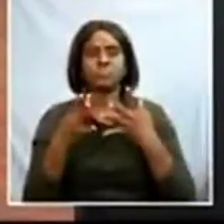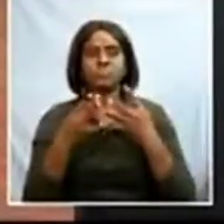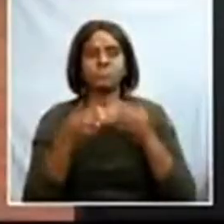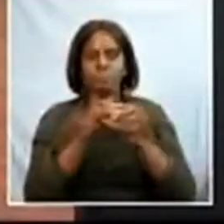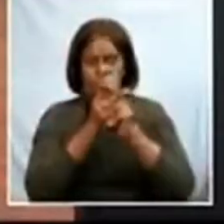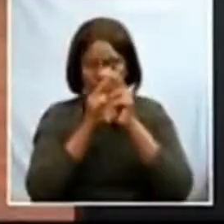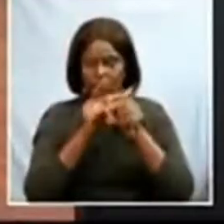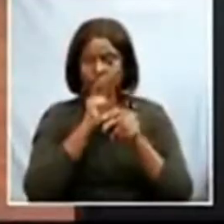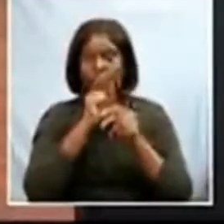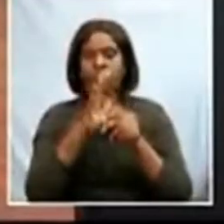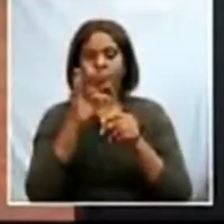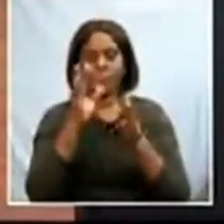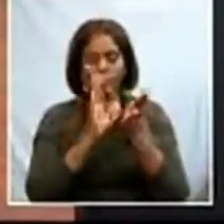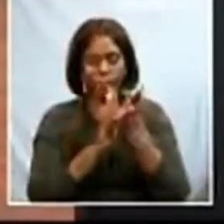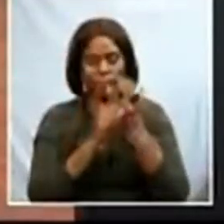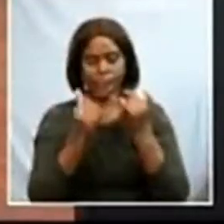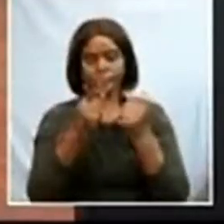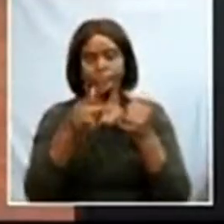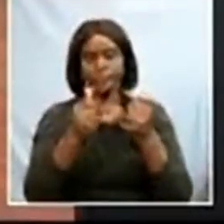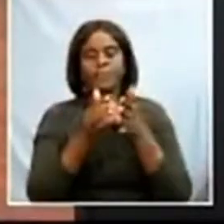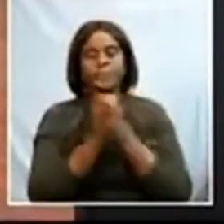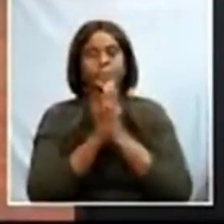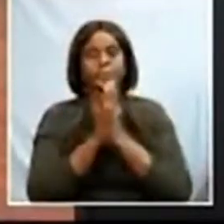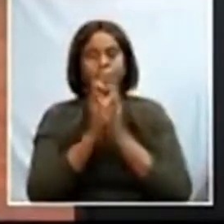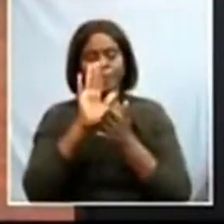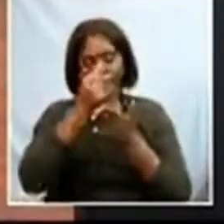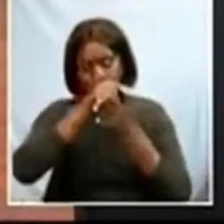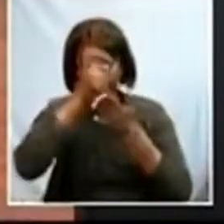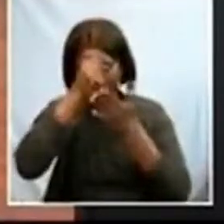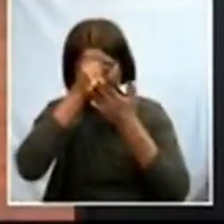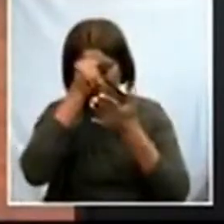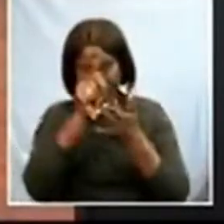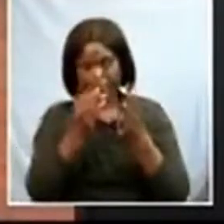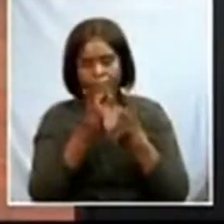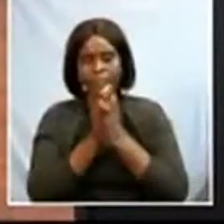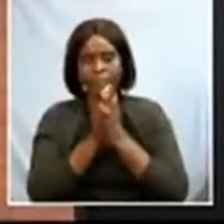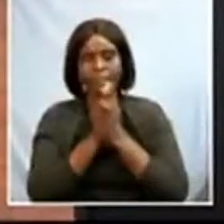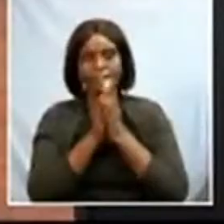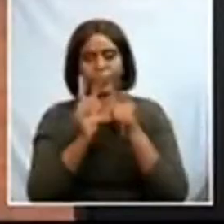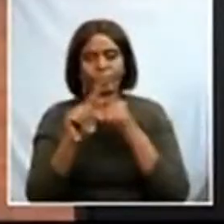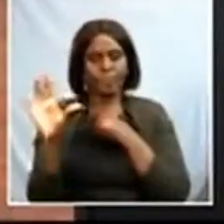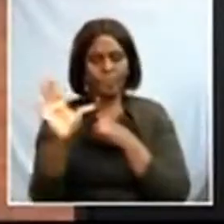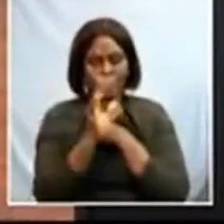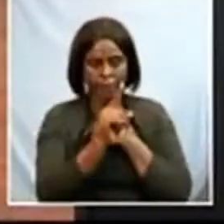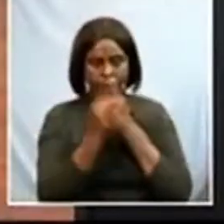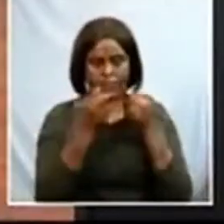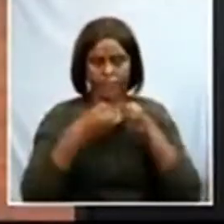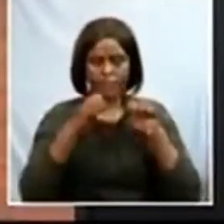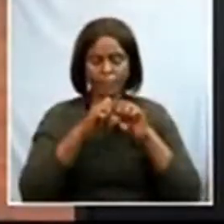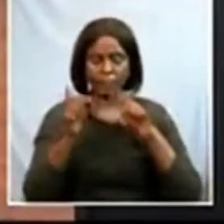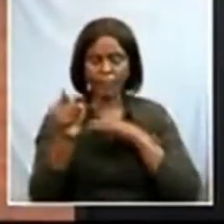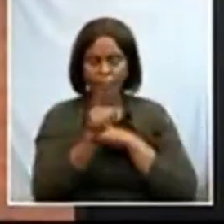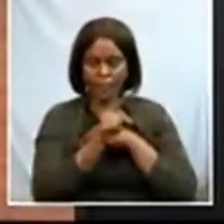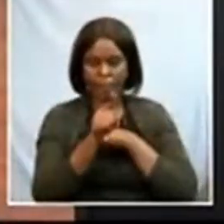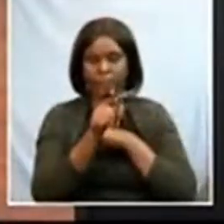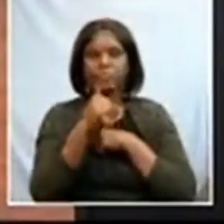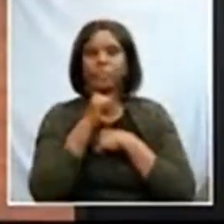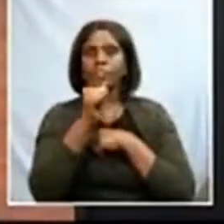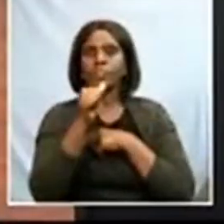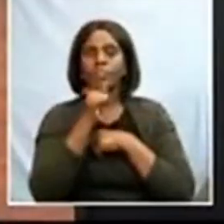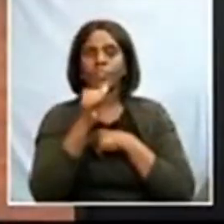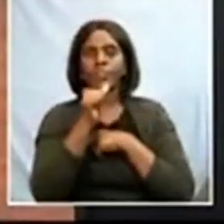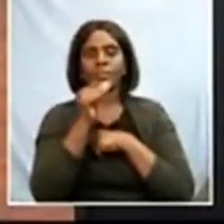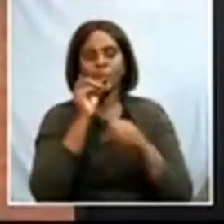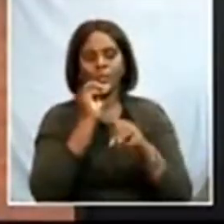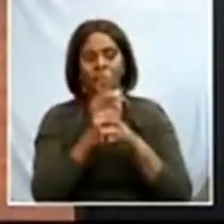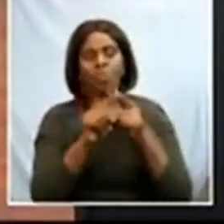owners of the school, you are now asking your students to go back there, even when they are not actually ready